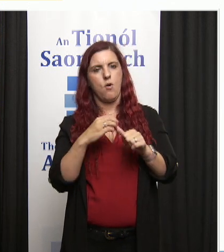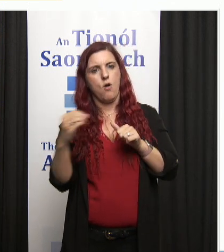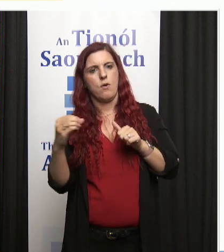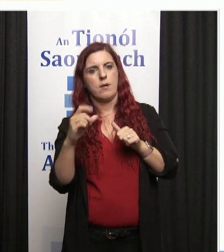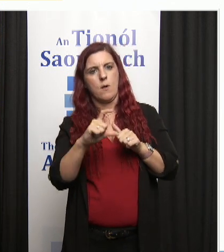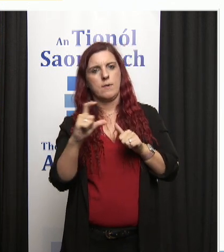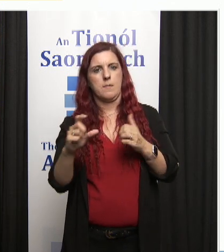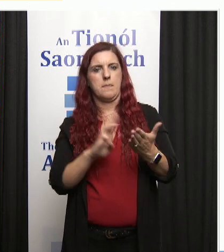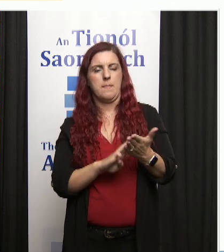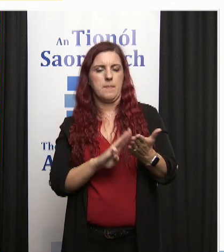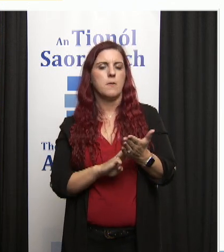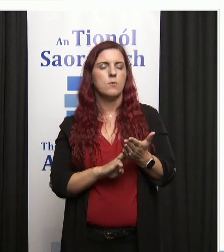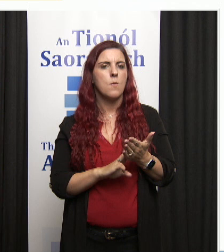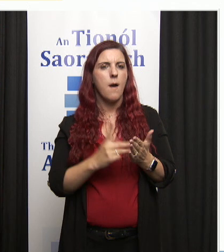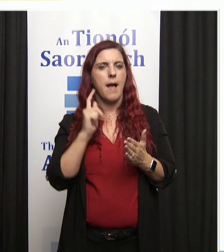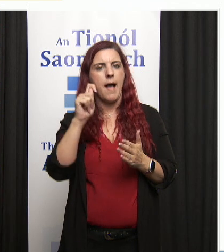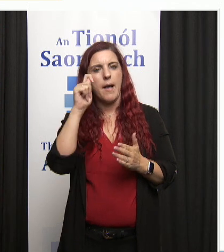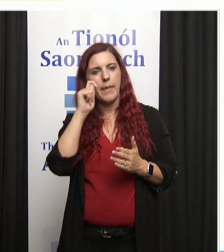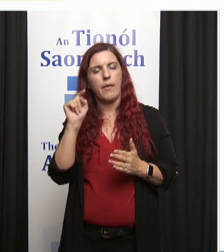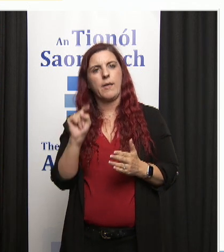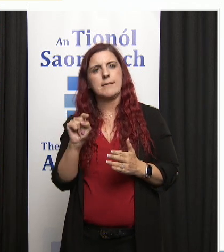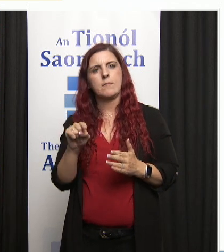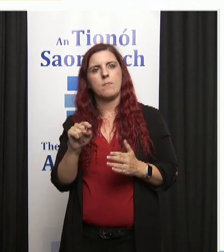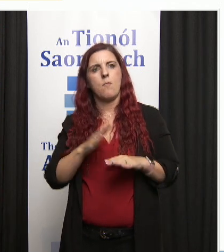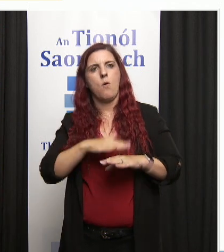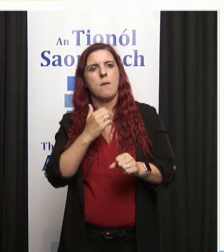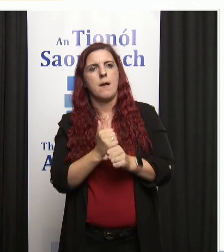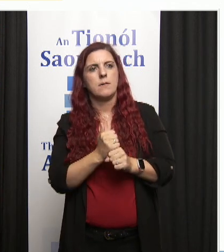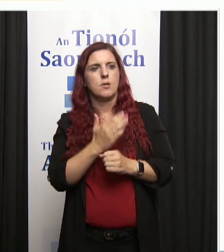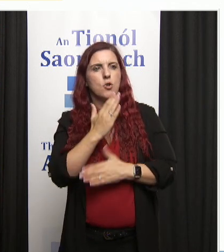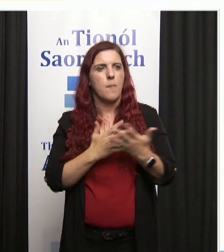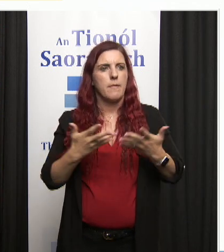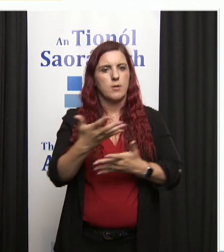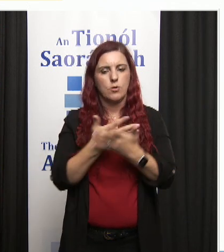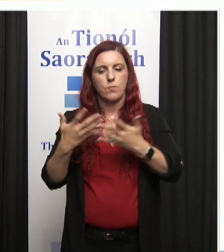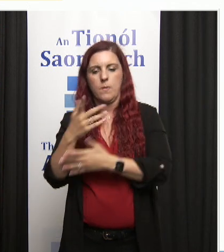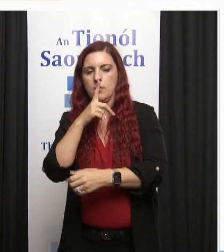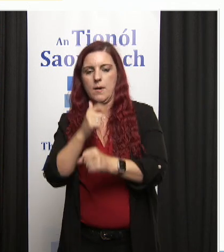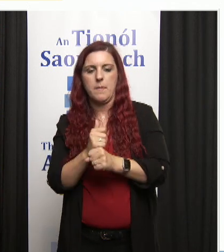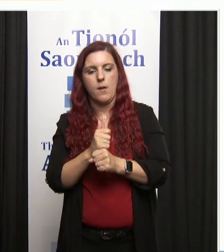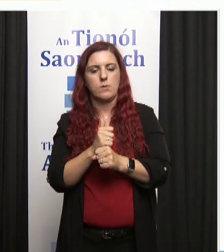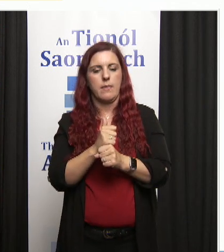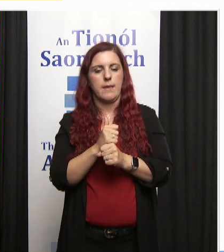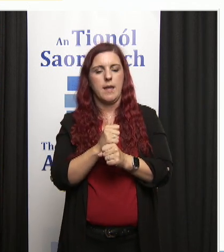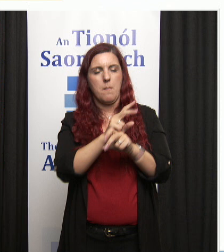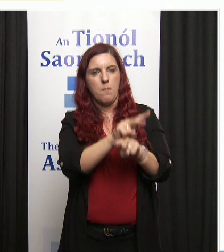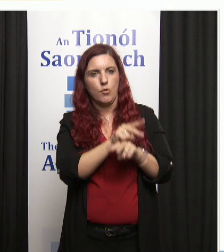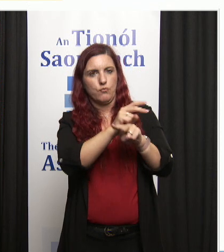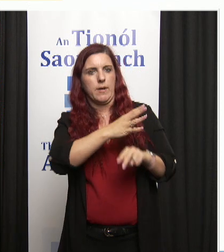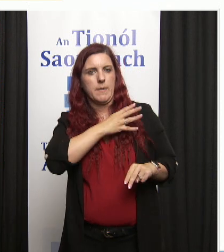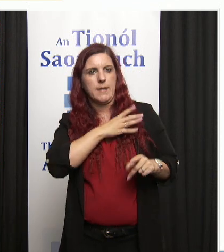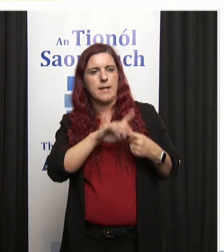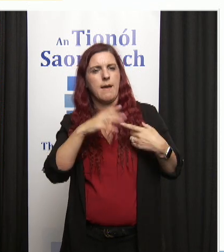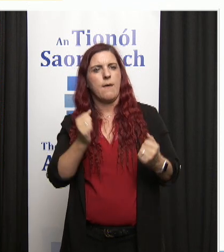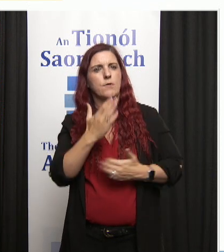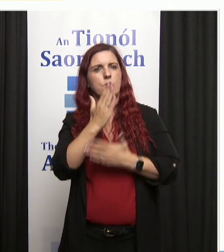accountability mechanisms? So I suppose this goes to some of the discussions in relation to the monitoring committee. There was some concerns